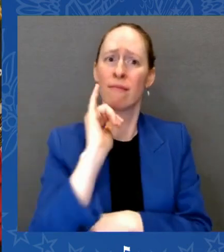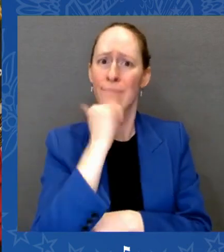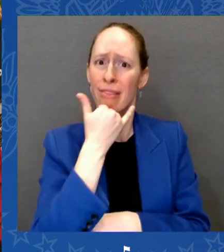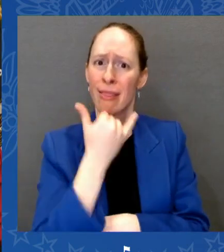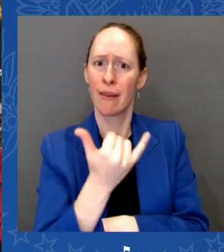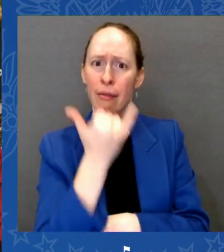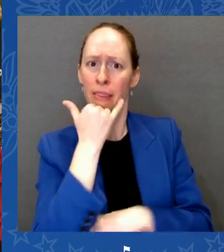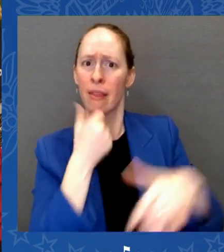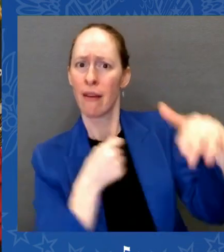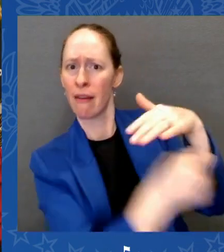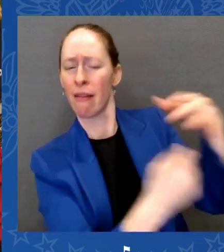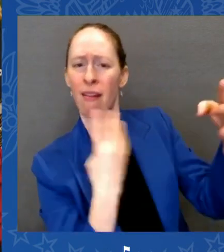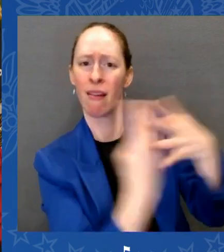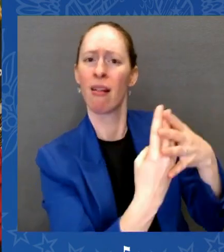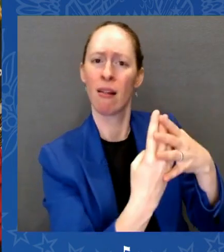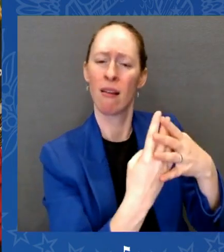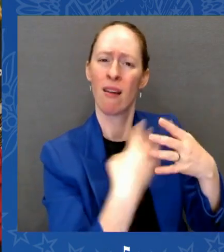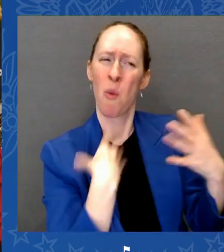separation. And